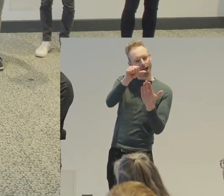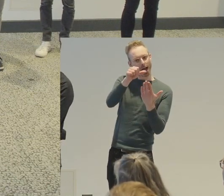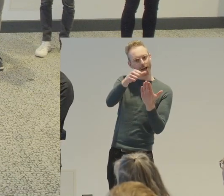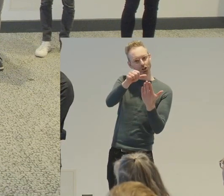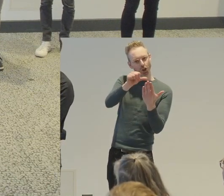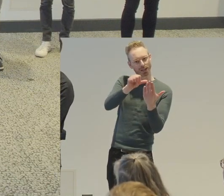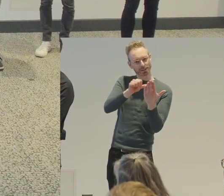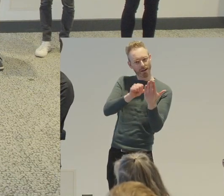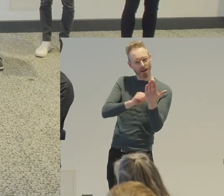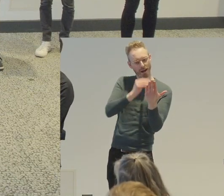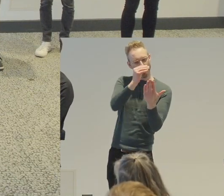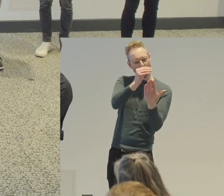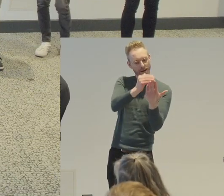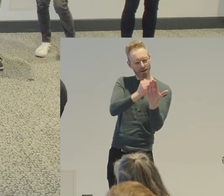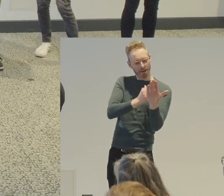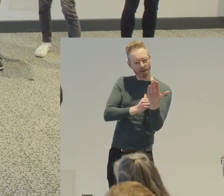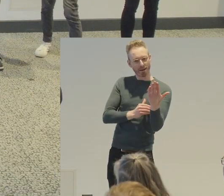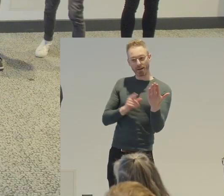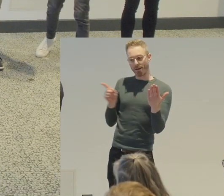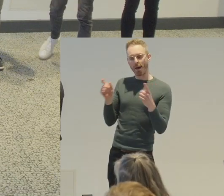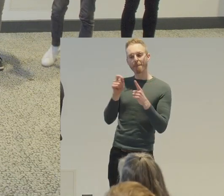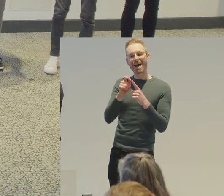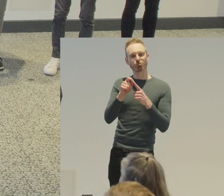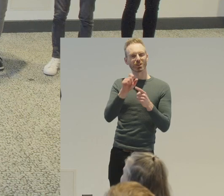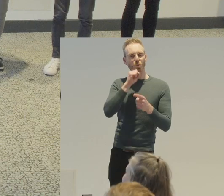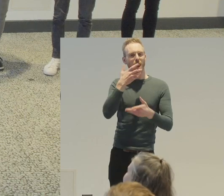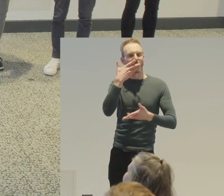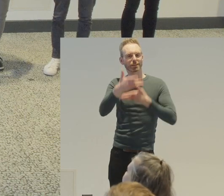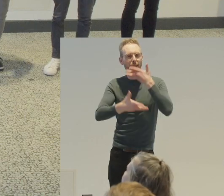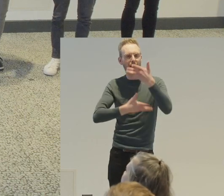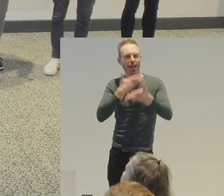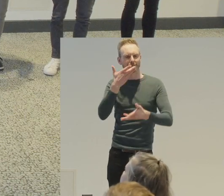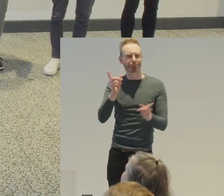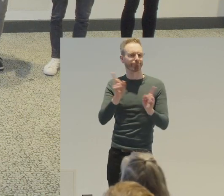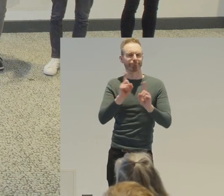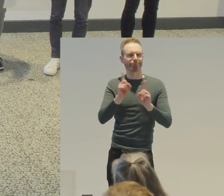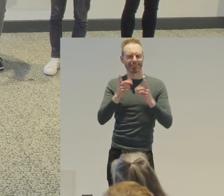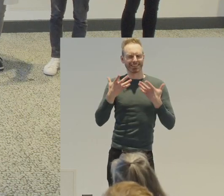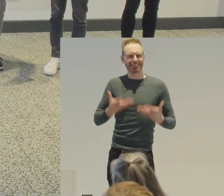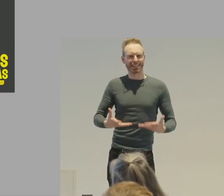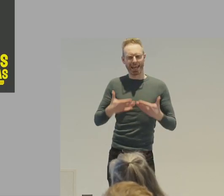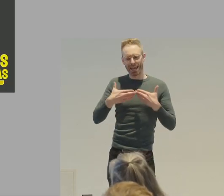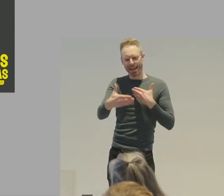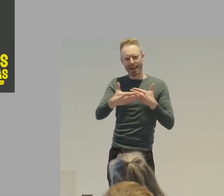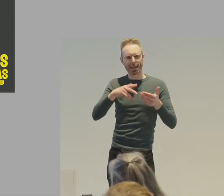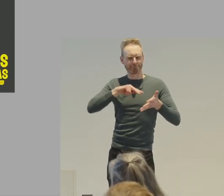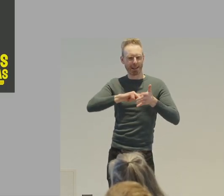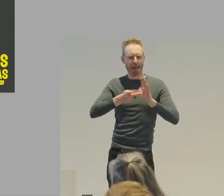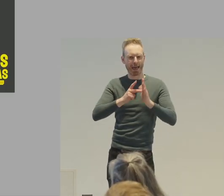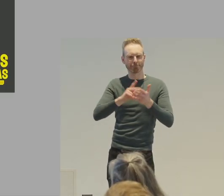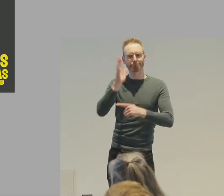through the agenda, Charlene? Oh, yes, please, Patrick. Okay, so just talk a little bit about what we're going to talk about today.